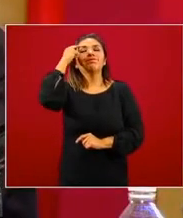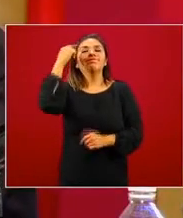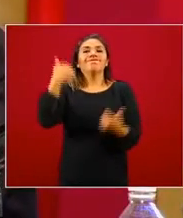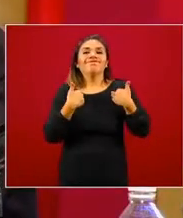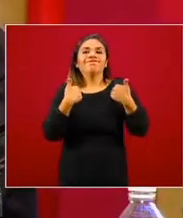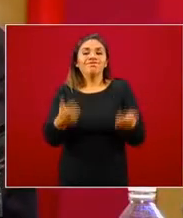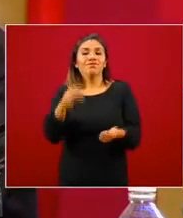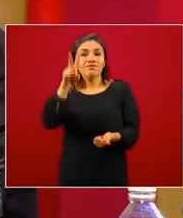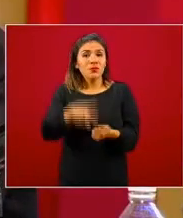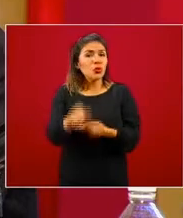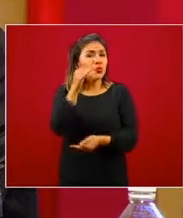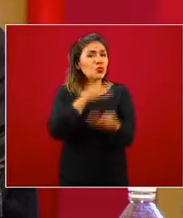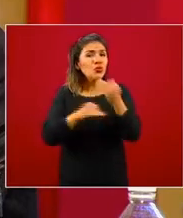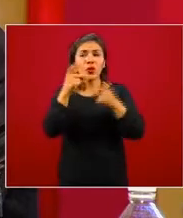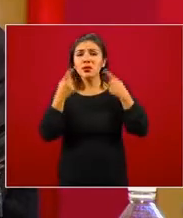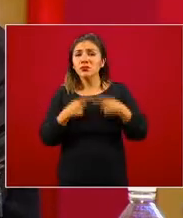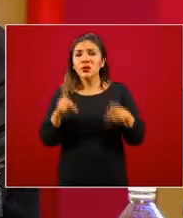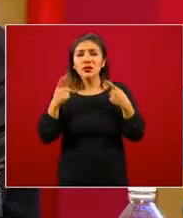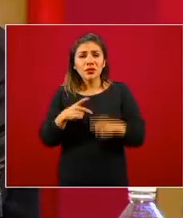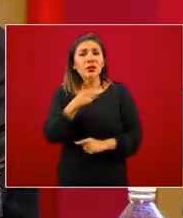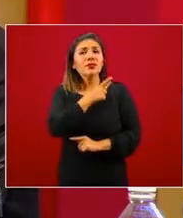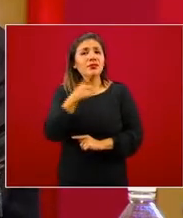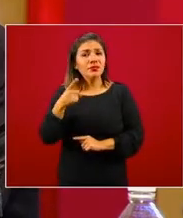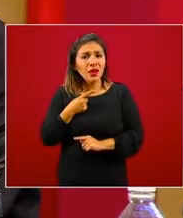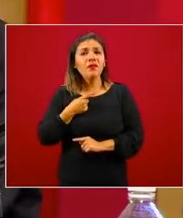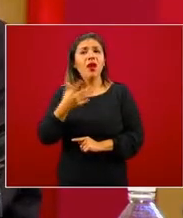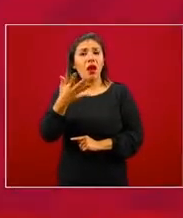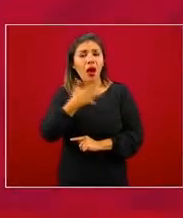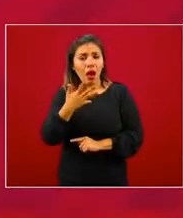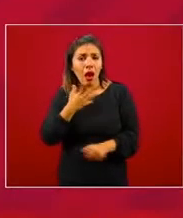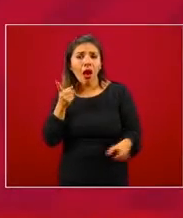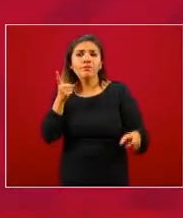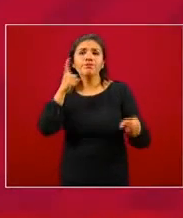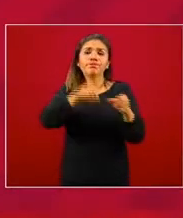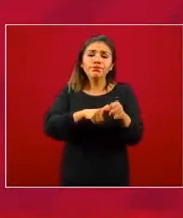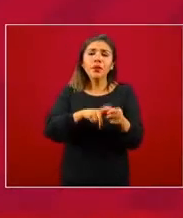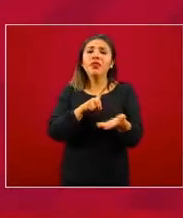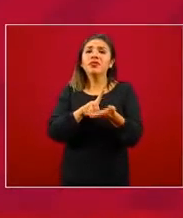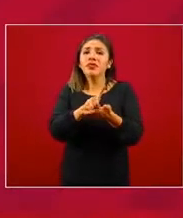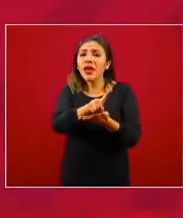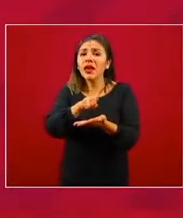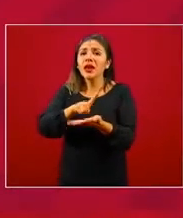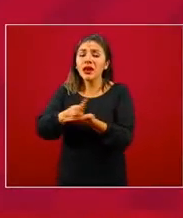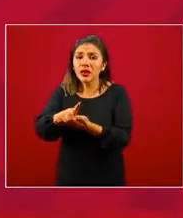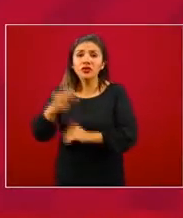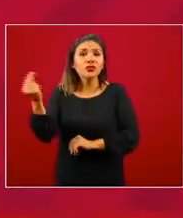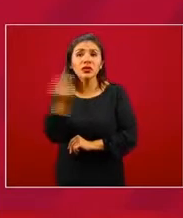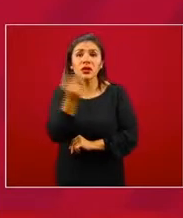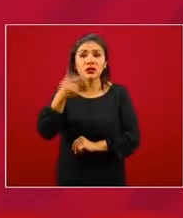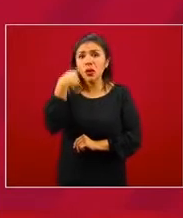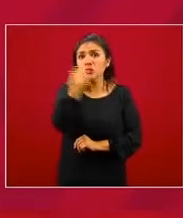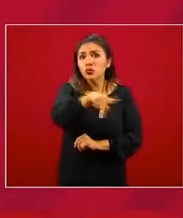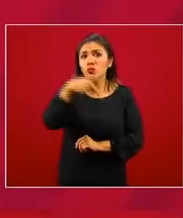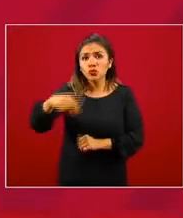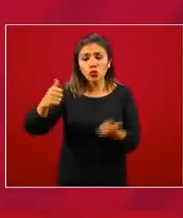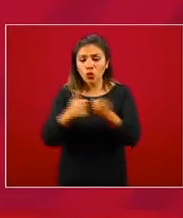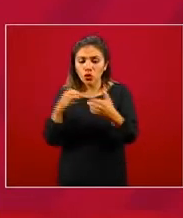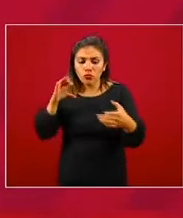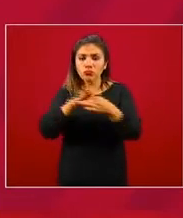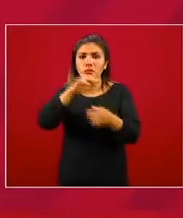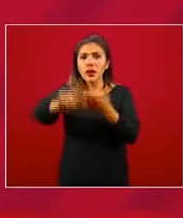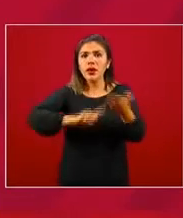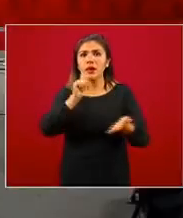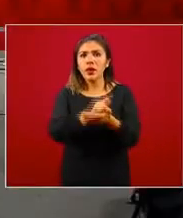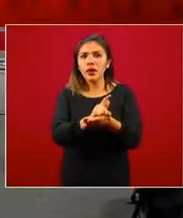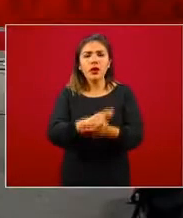really digest this information and be aware that everyone has to have access to the rights that they